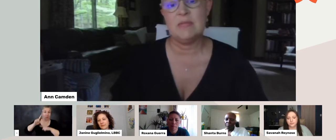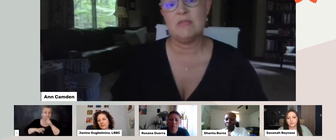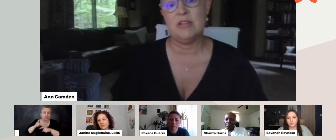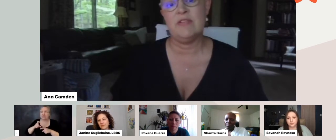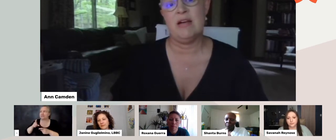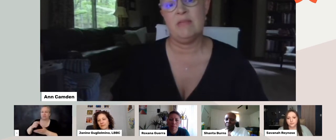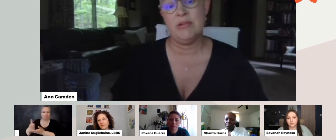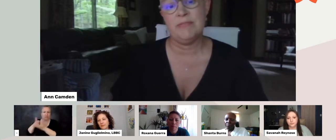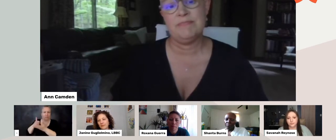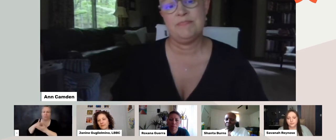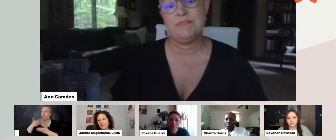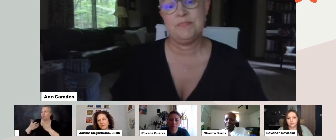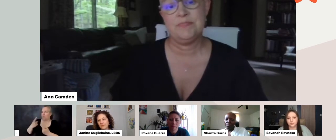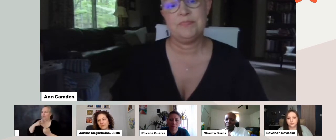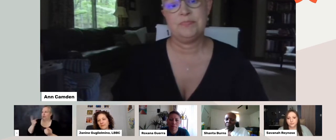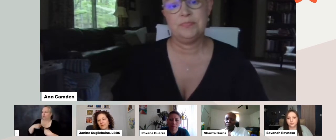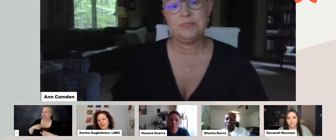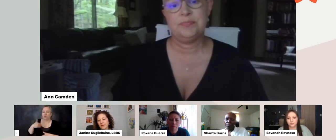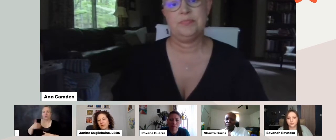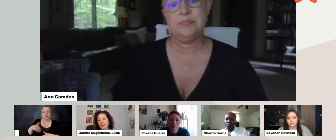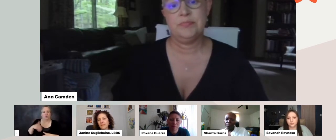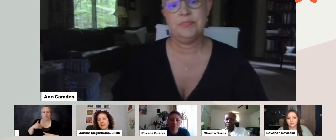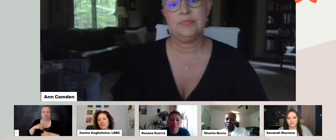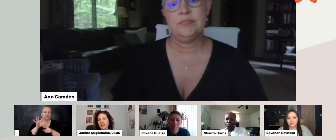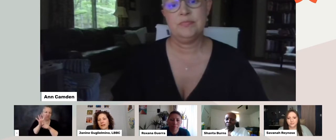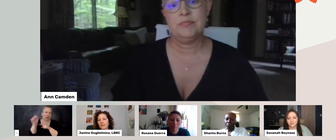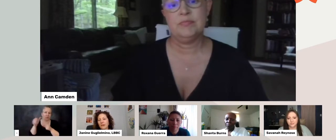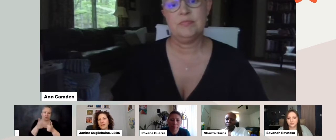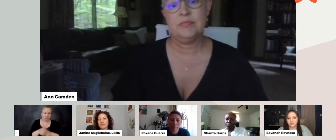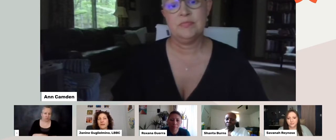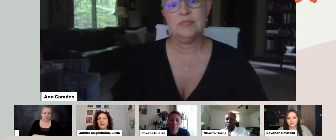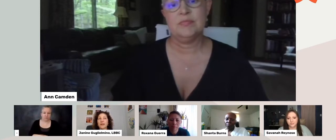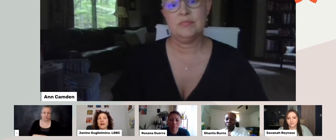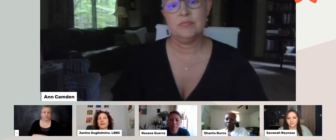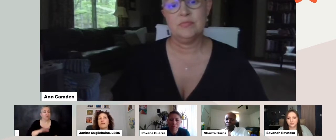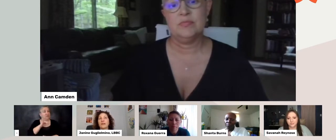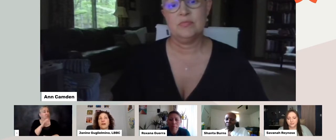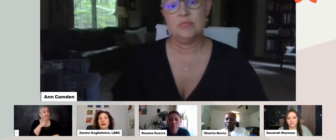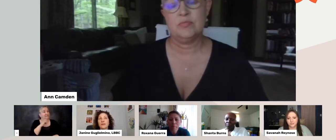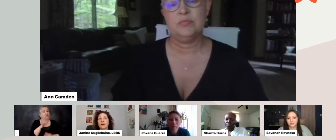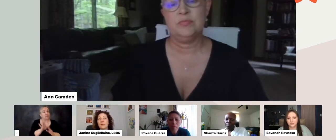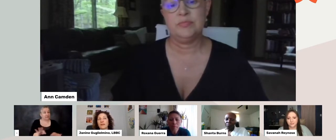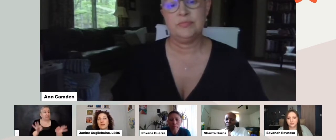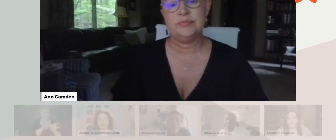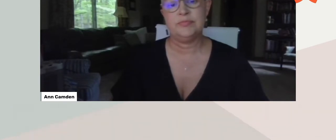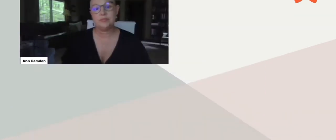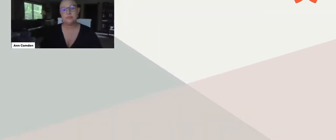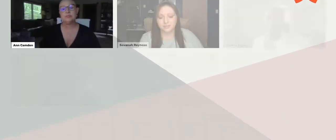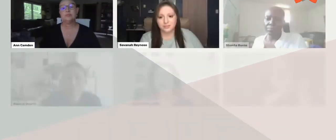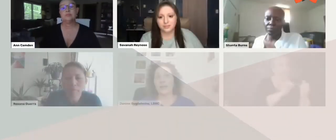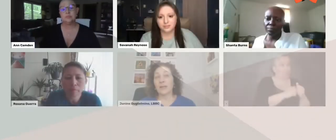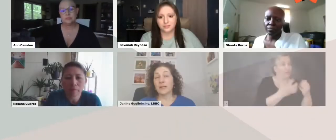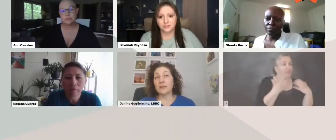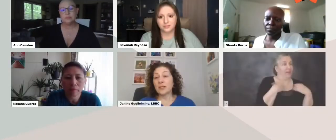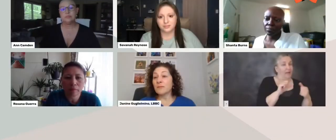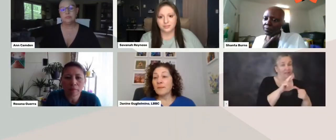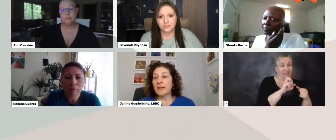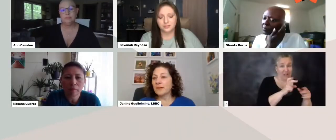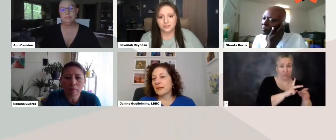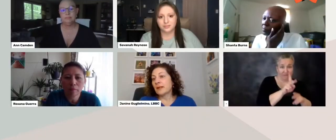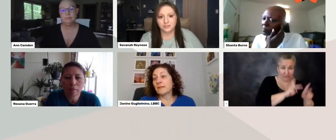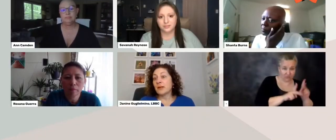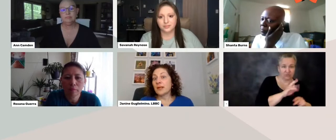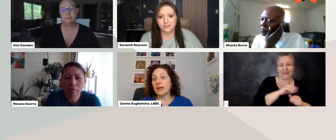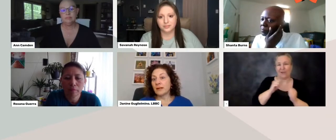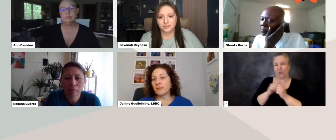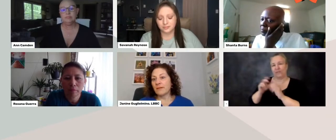And that's been really phenomenal. So it's been really important, both connecting with your healthcare professionals and just with